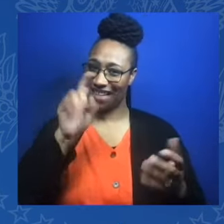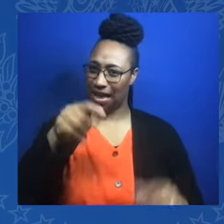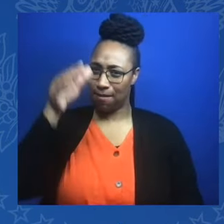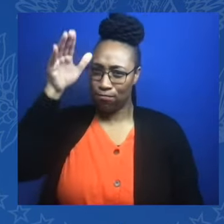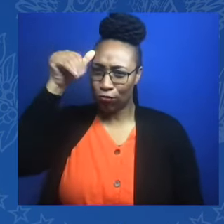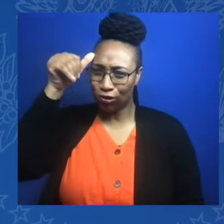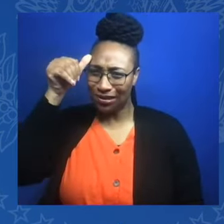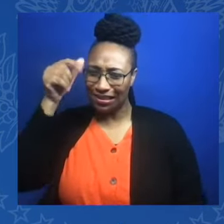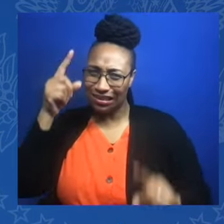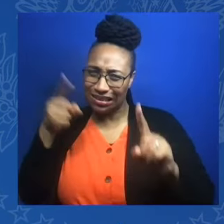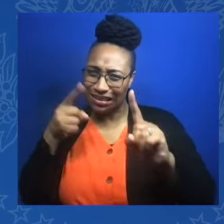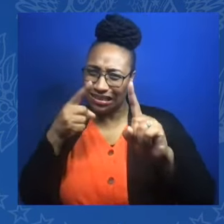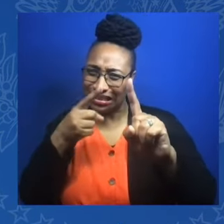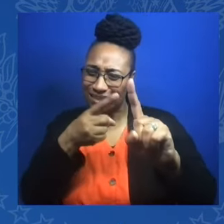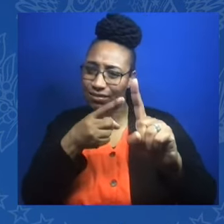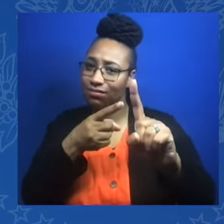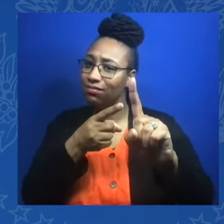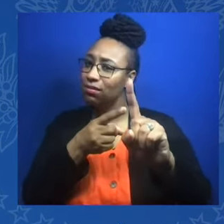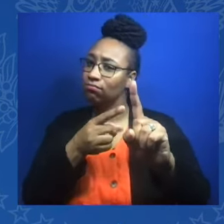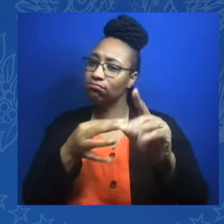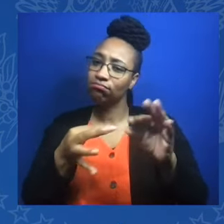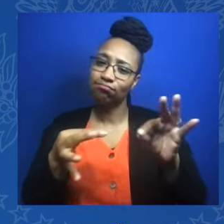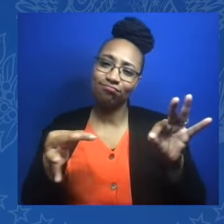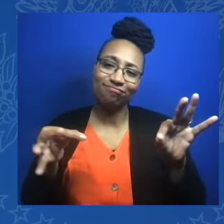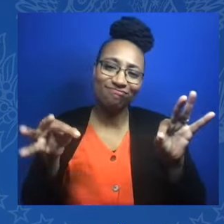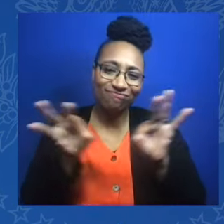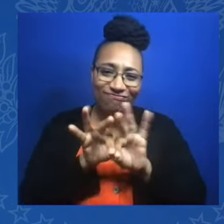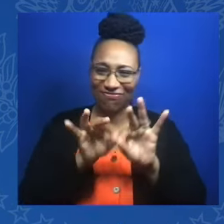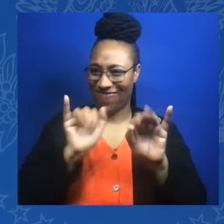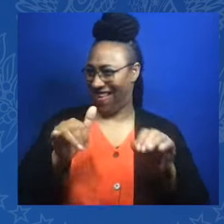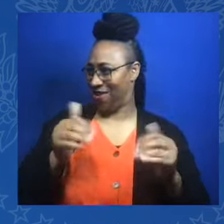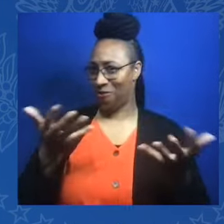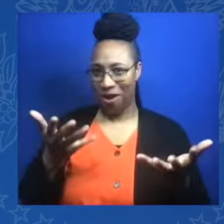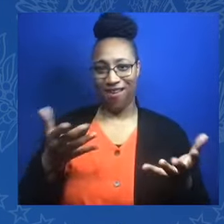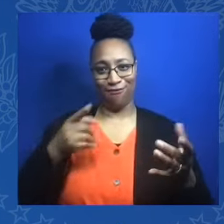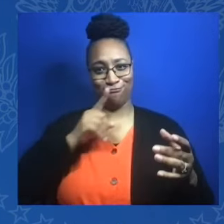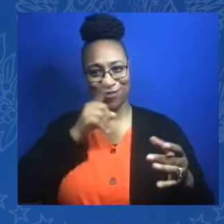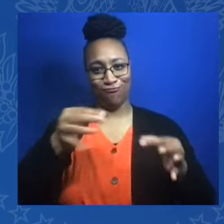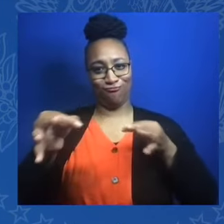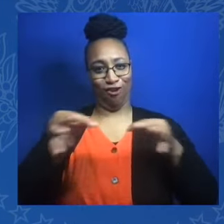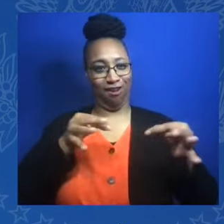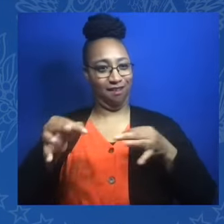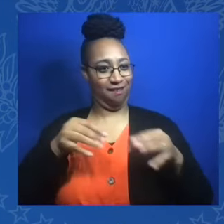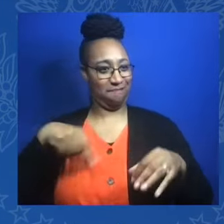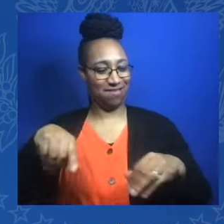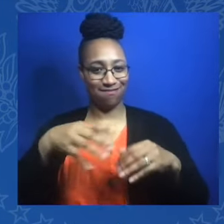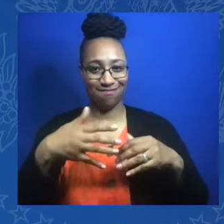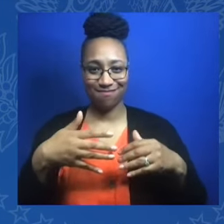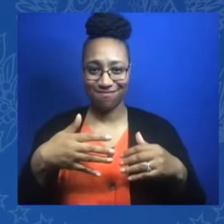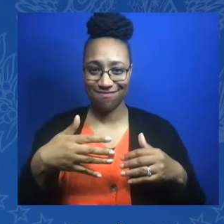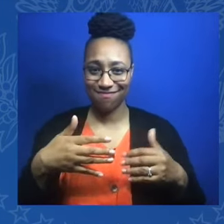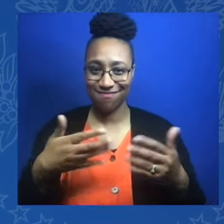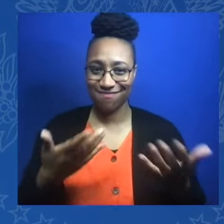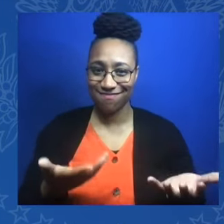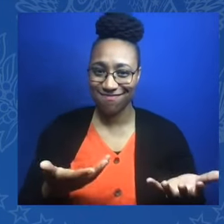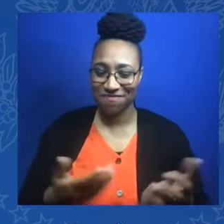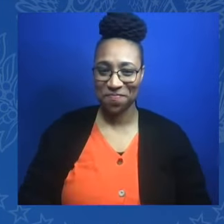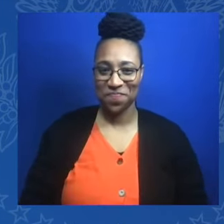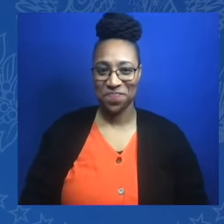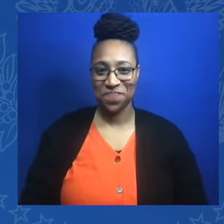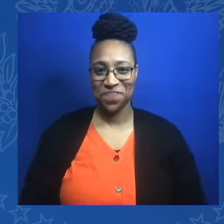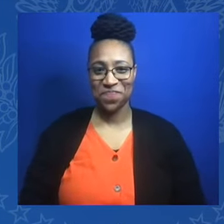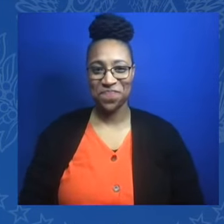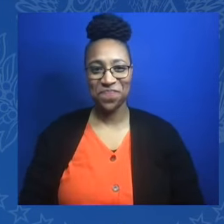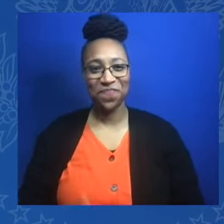perfectly describe two men who are here with us today, Michael Kovrig and Michael Spavor.